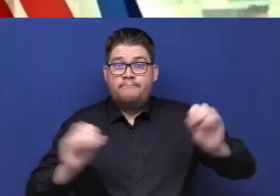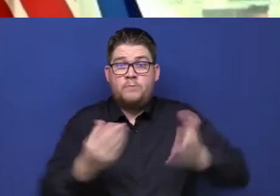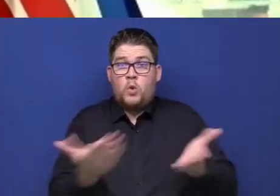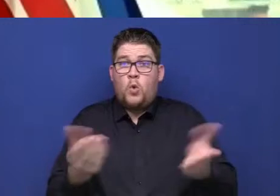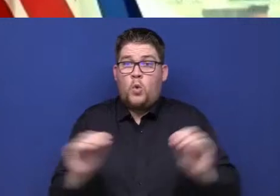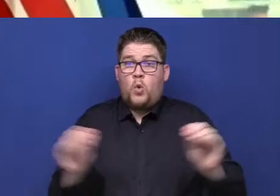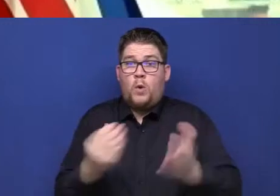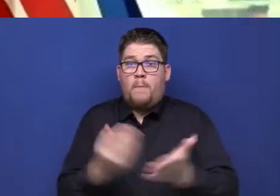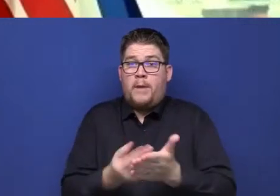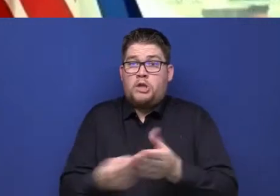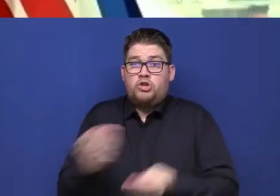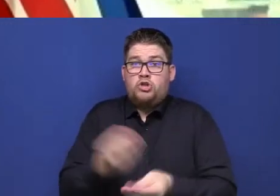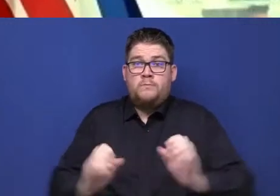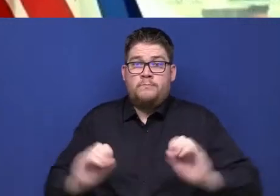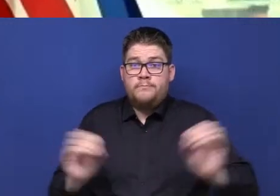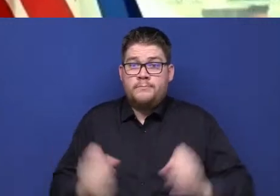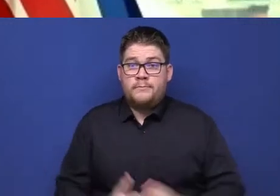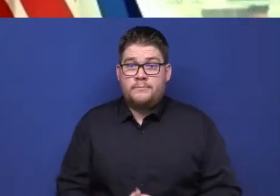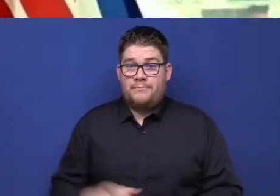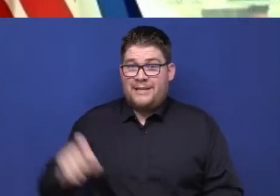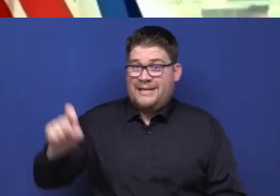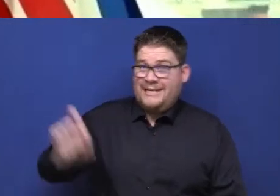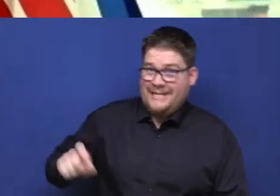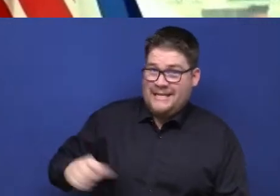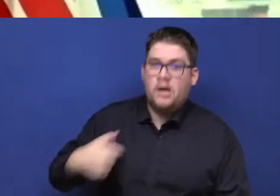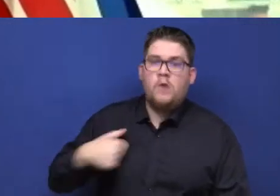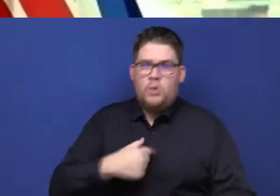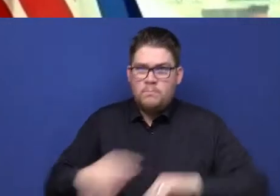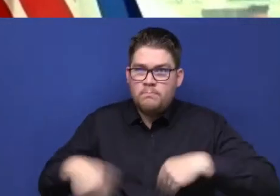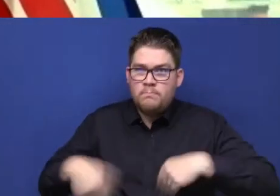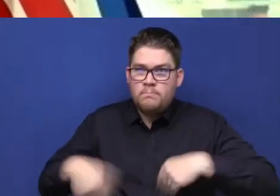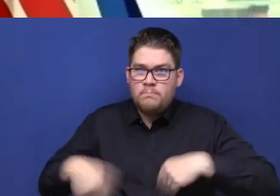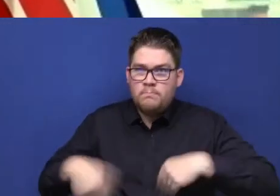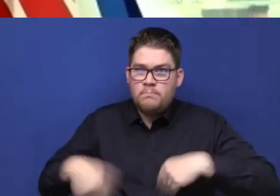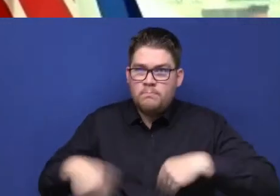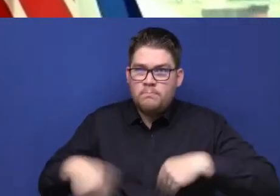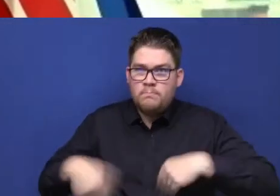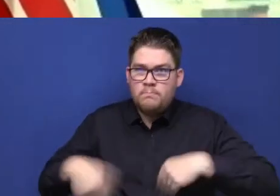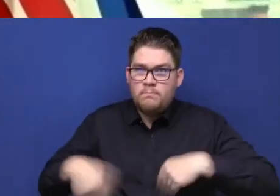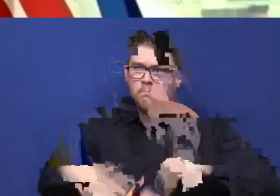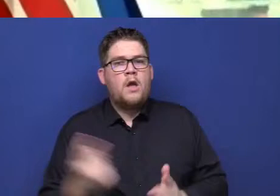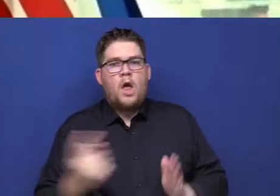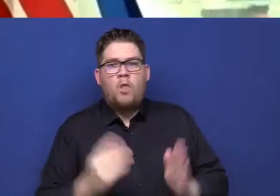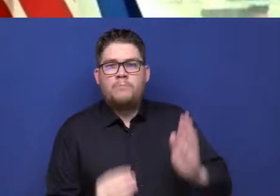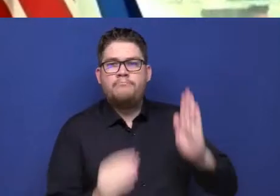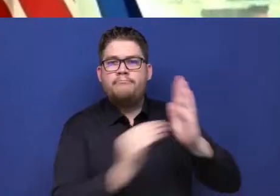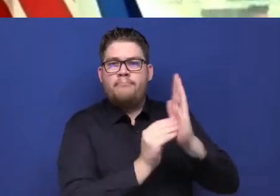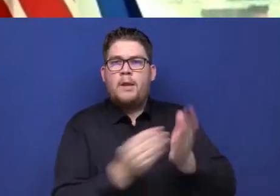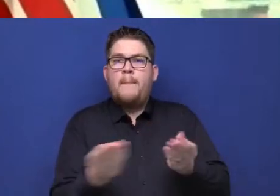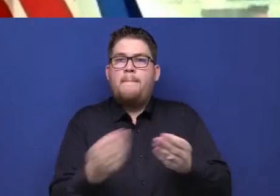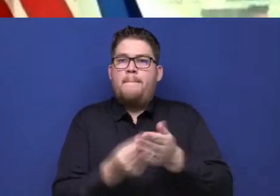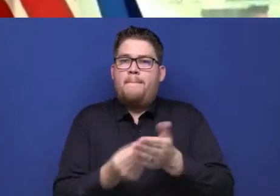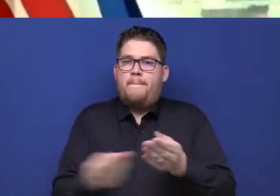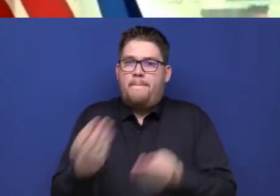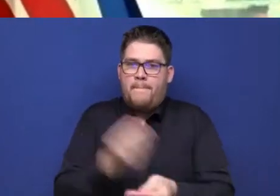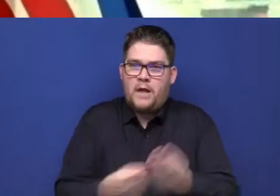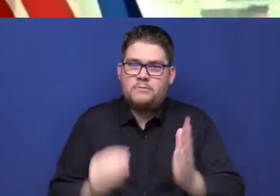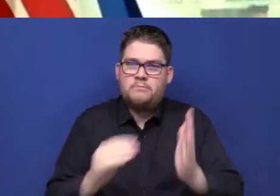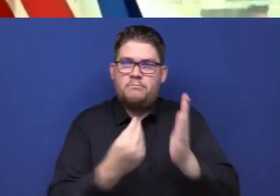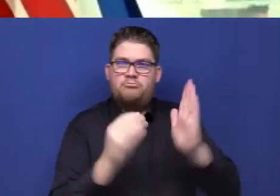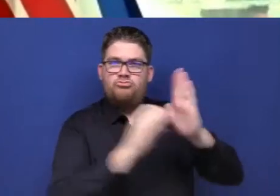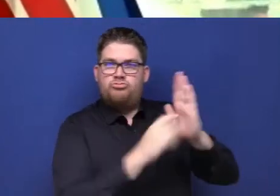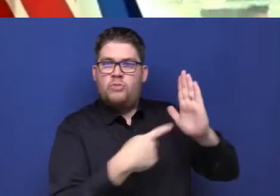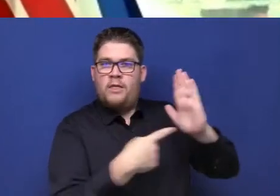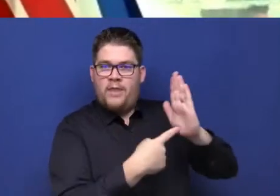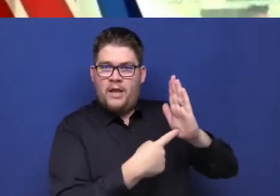every fiscal year when the budget's tabled. I think this year it's about 100 million, but we spend what we have to spend. So if it's 300, it's 300. If it's 400,